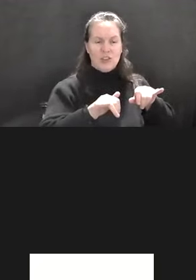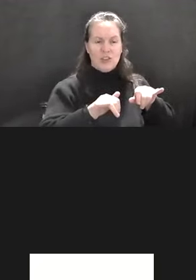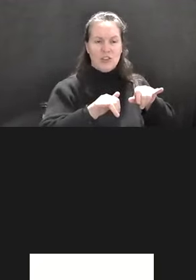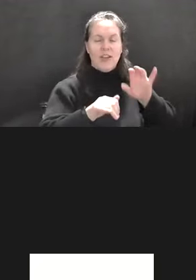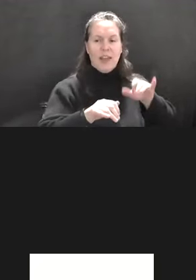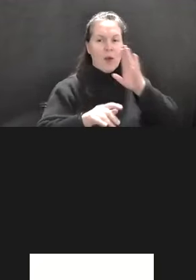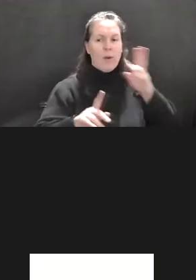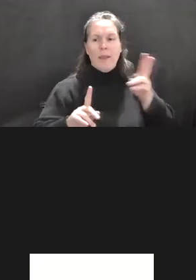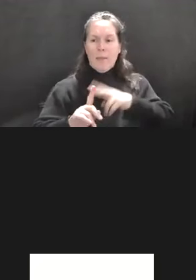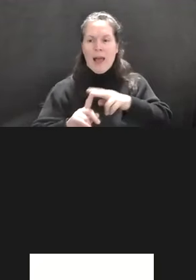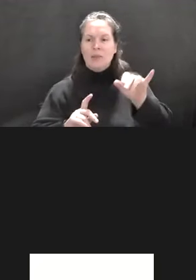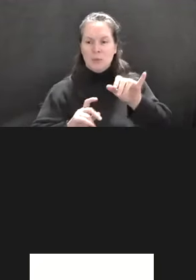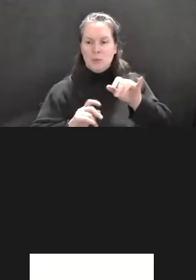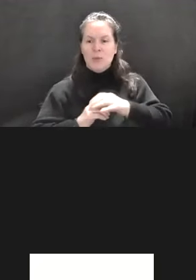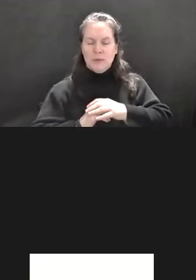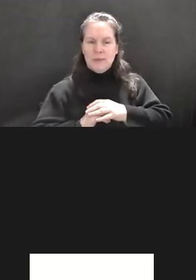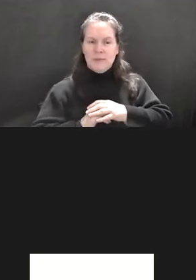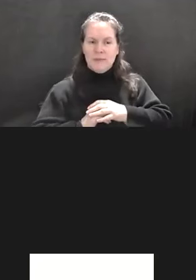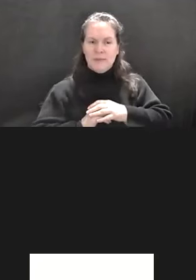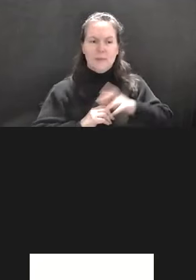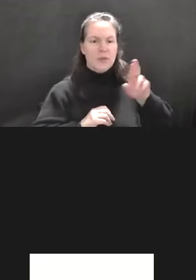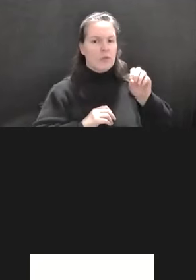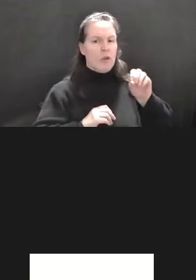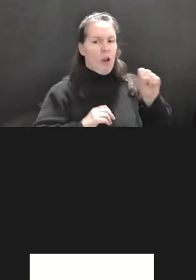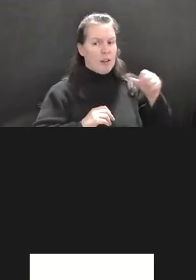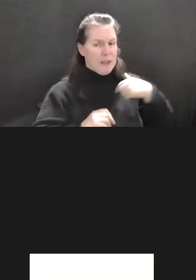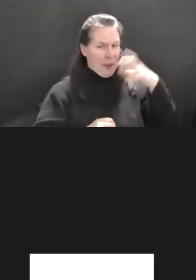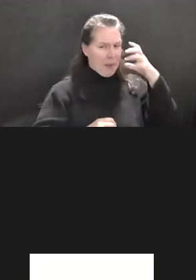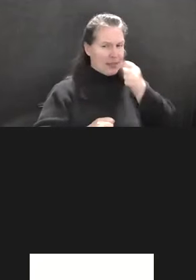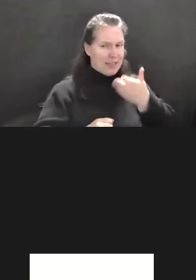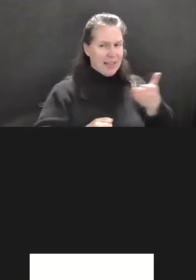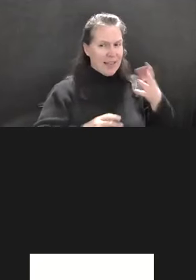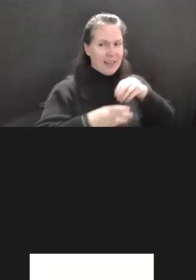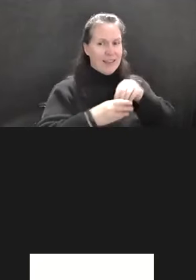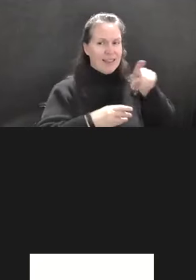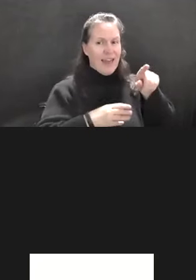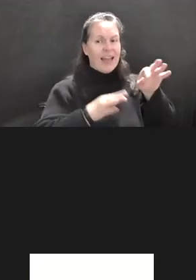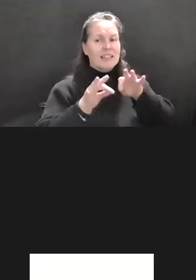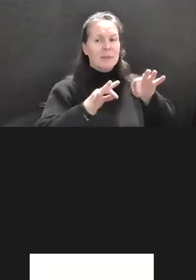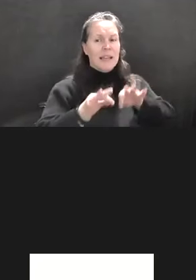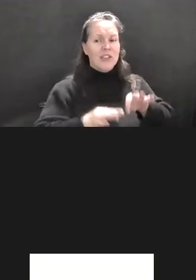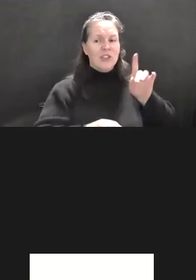would apply. Ross, am I missing anything in that explanation?